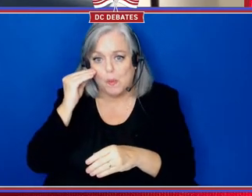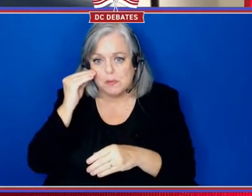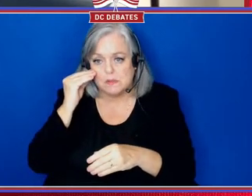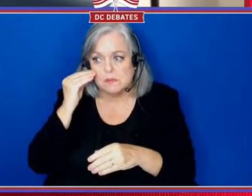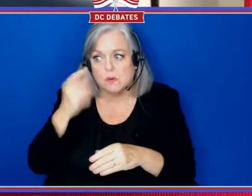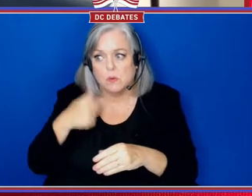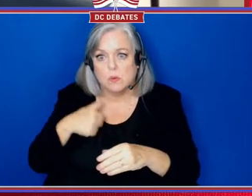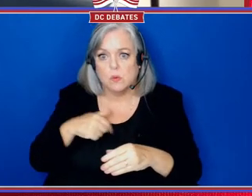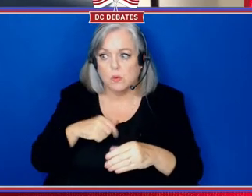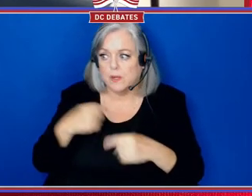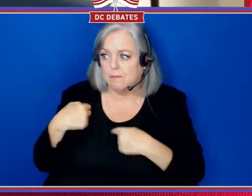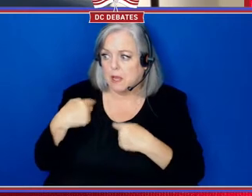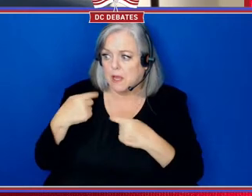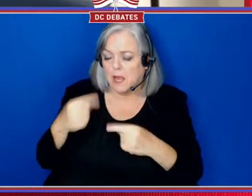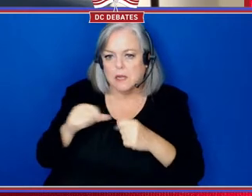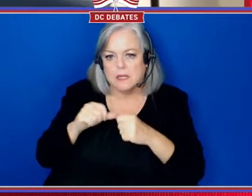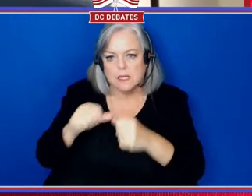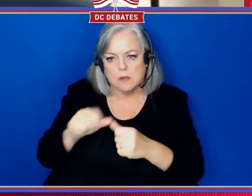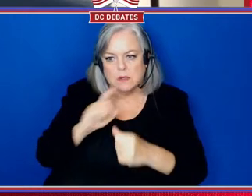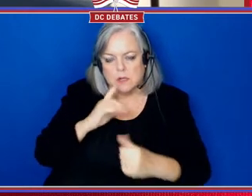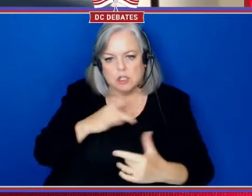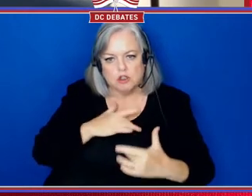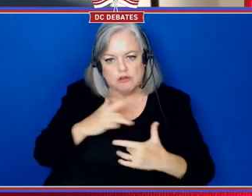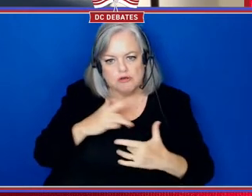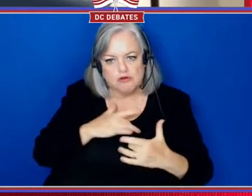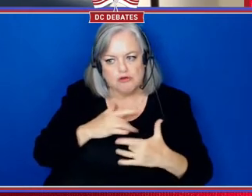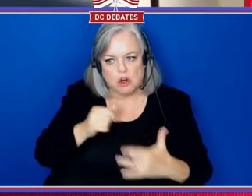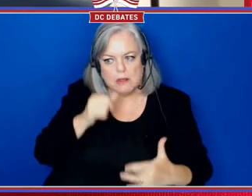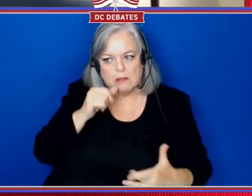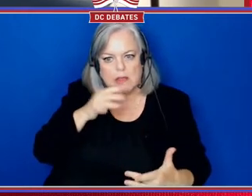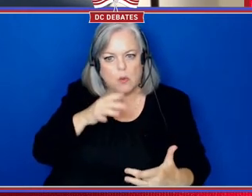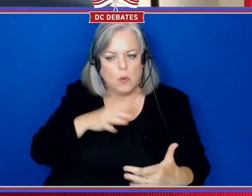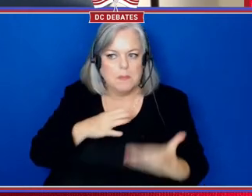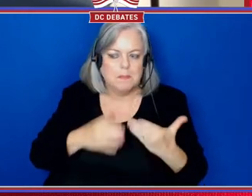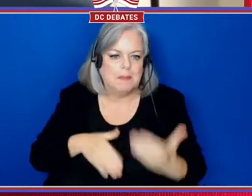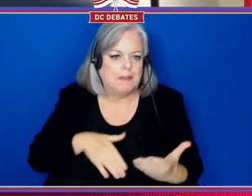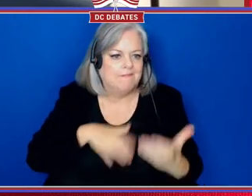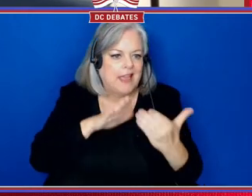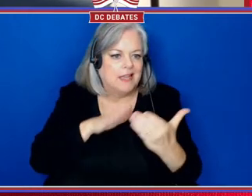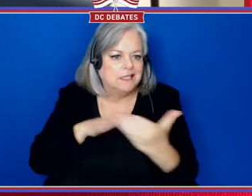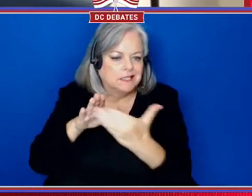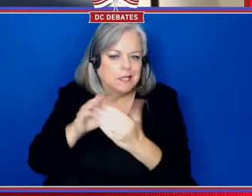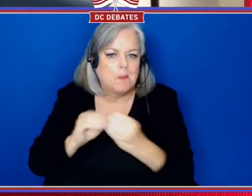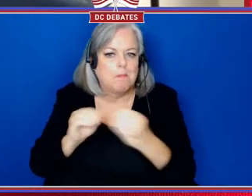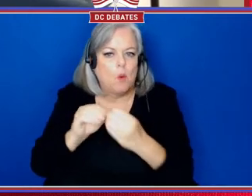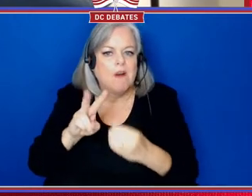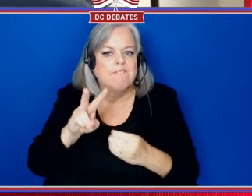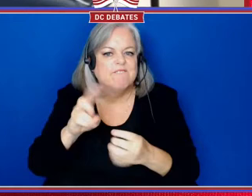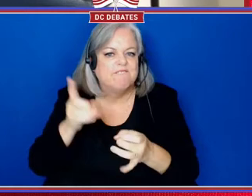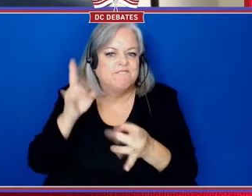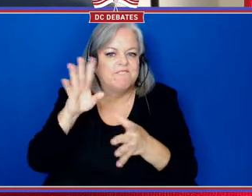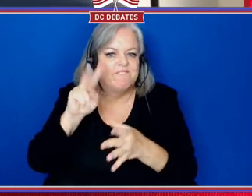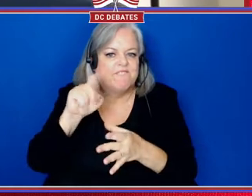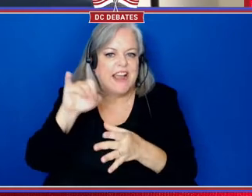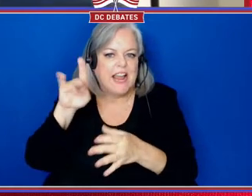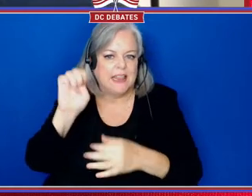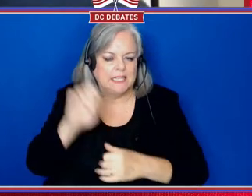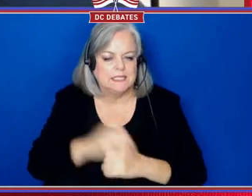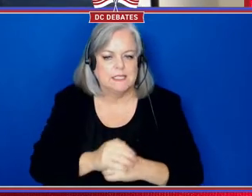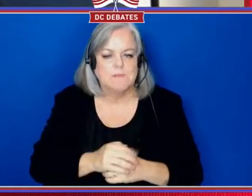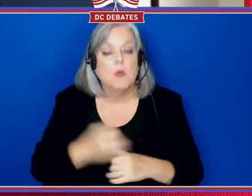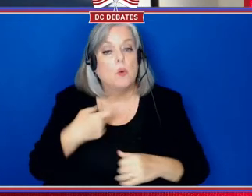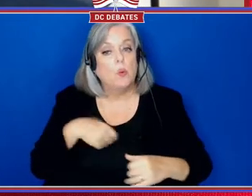be very concerned that women may face more violence. We use our Office of